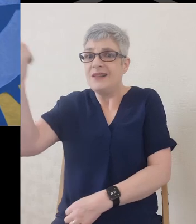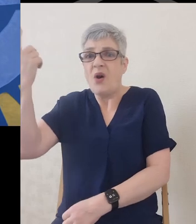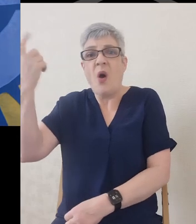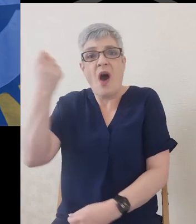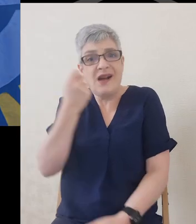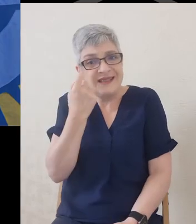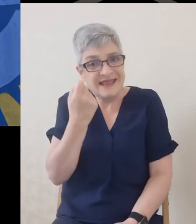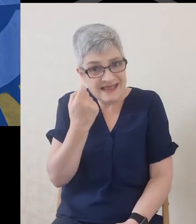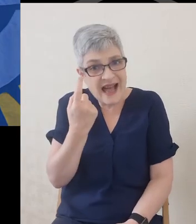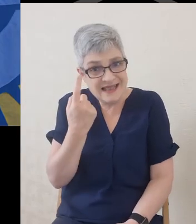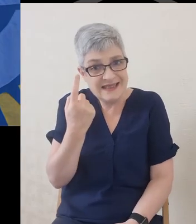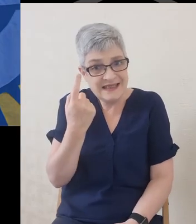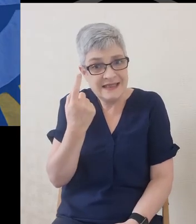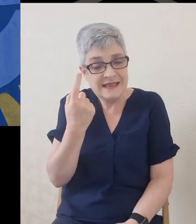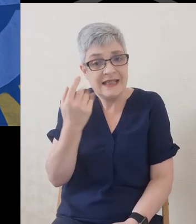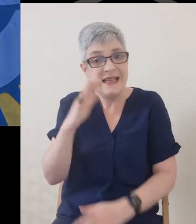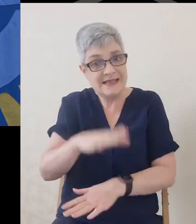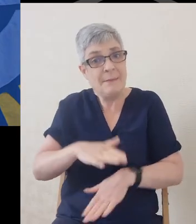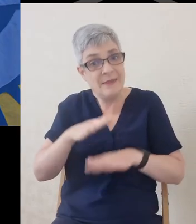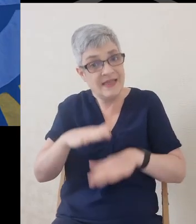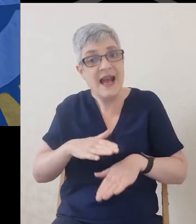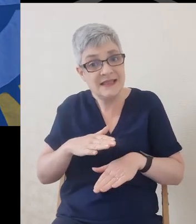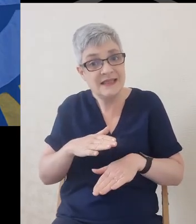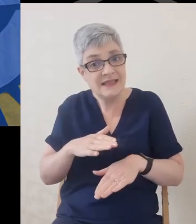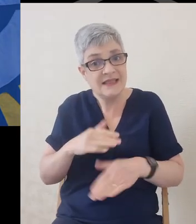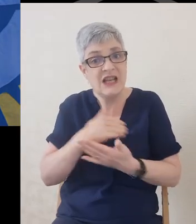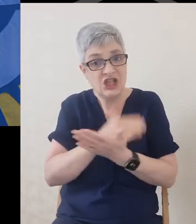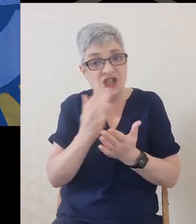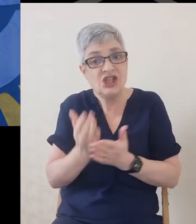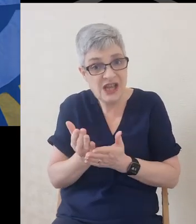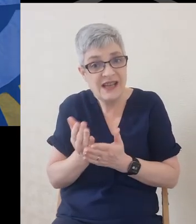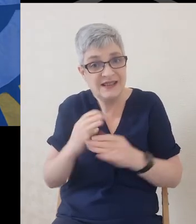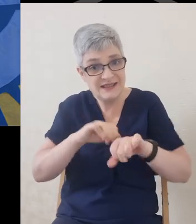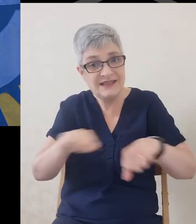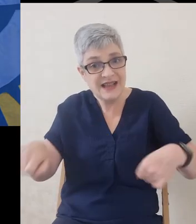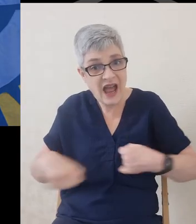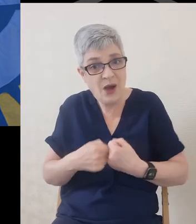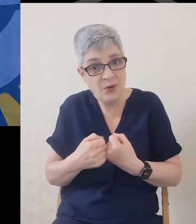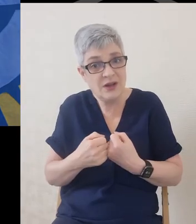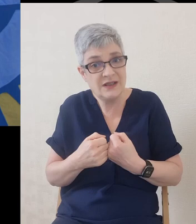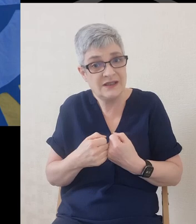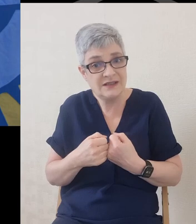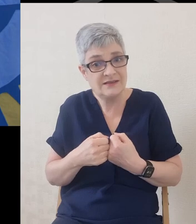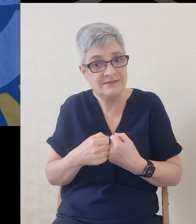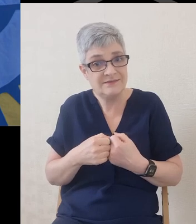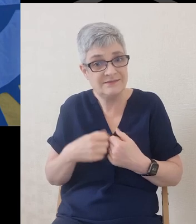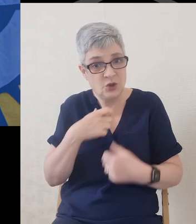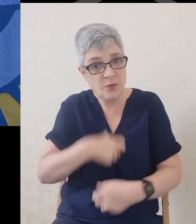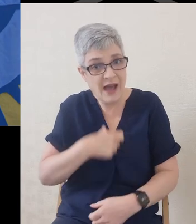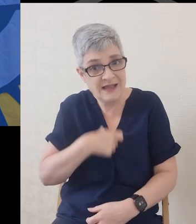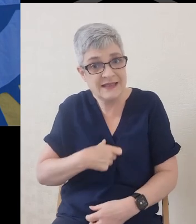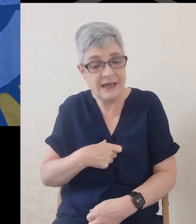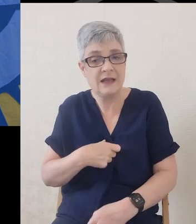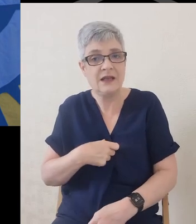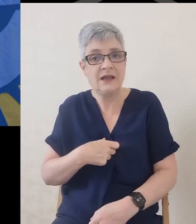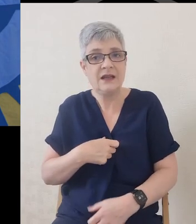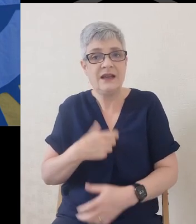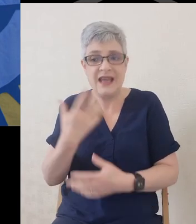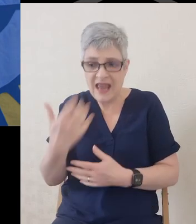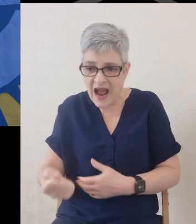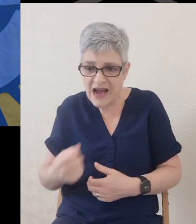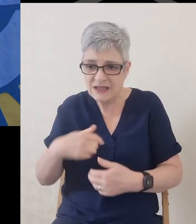who sympathizes, one who has shared our lot. His wounds and his scars are